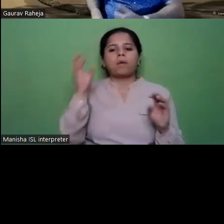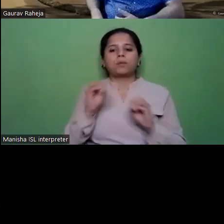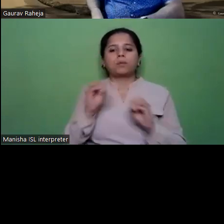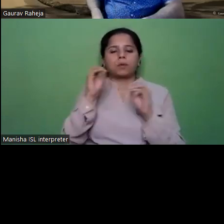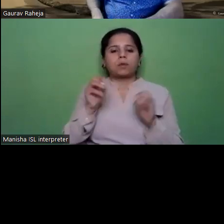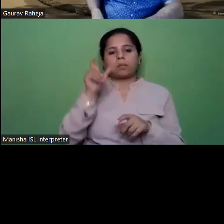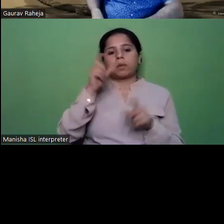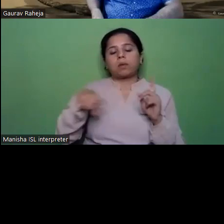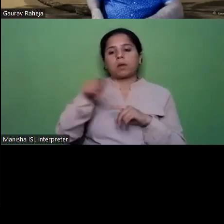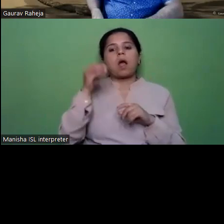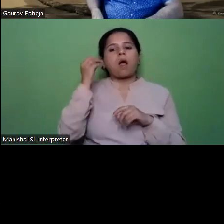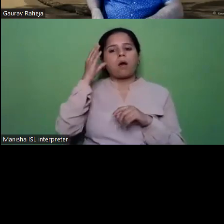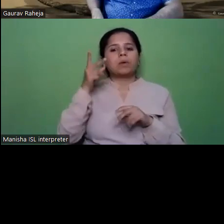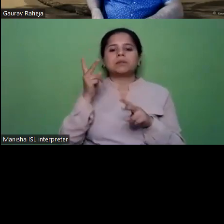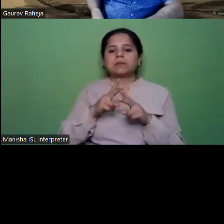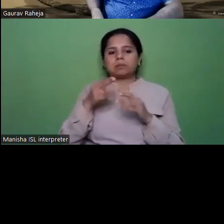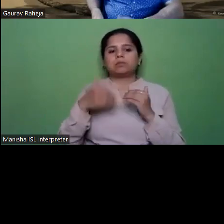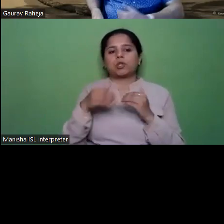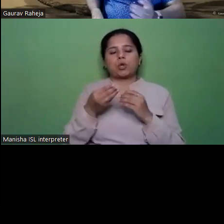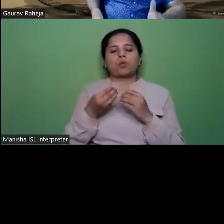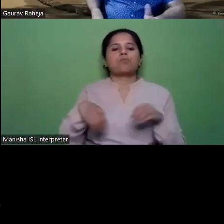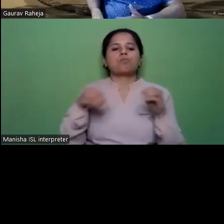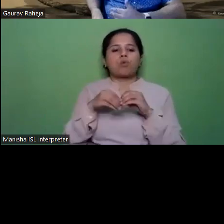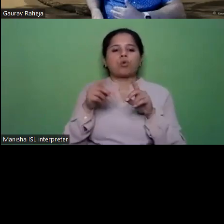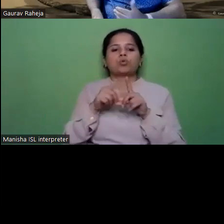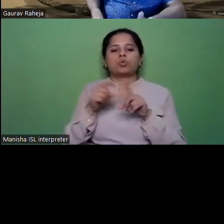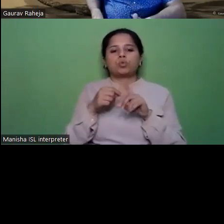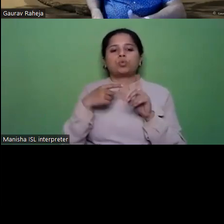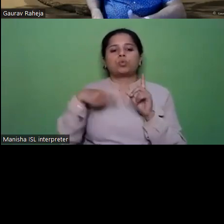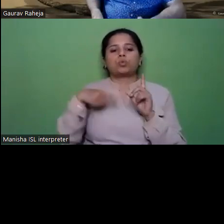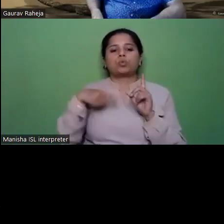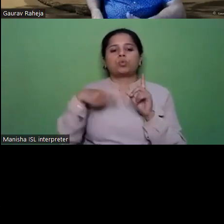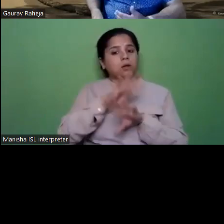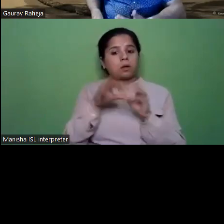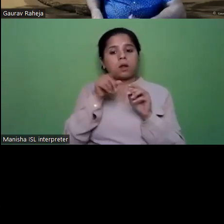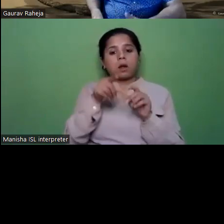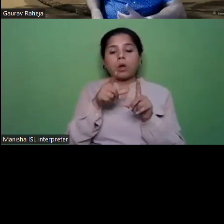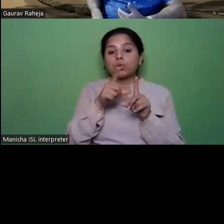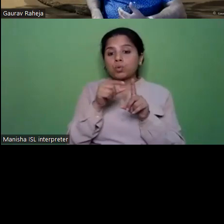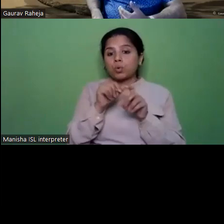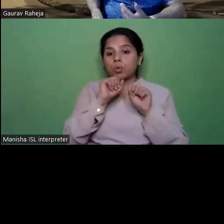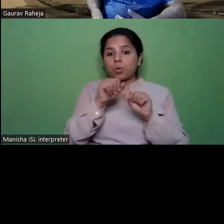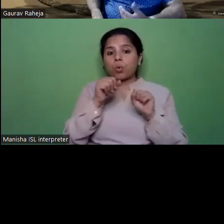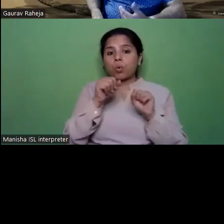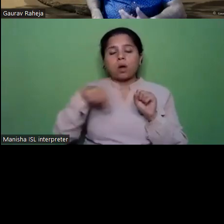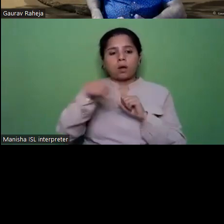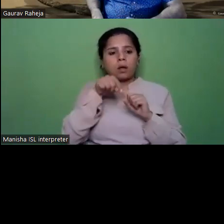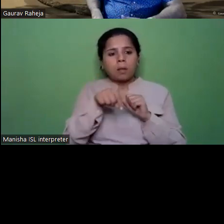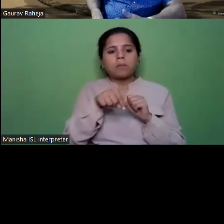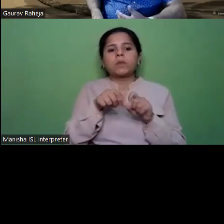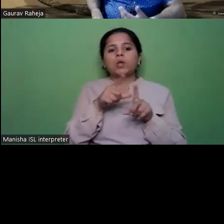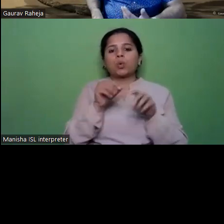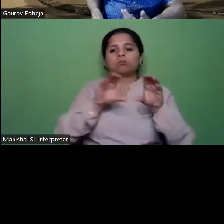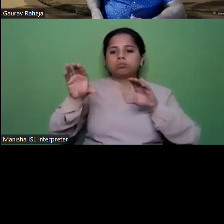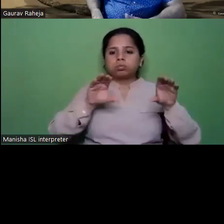the awareness is still needed to be built around. And each of these sectors was further detailed in terms of what all needs to be